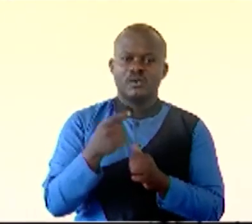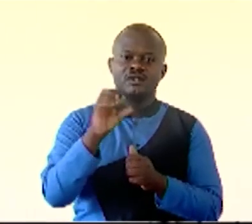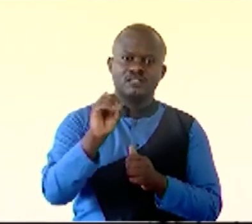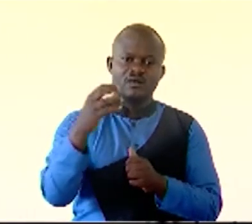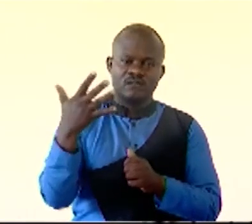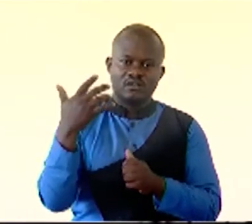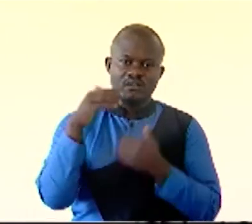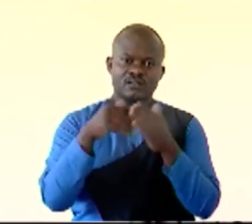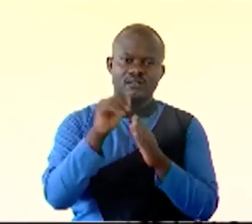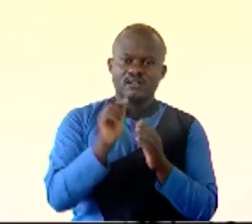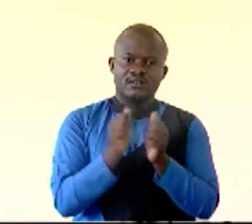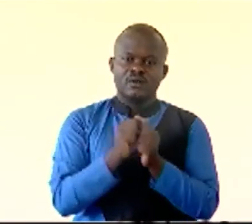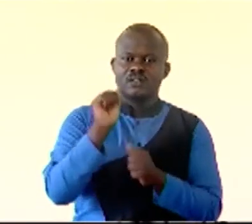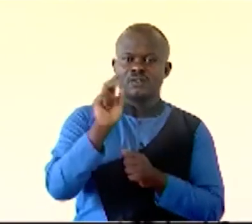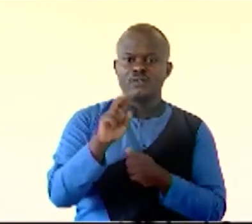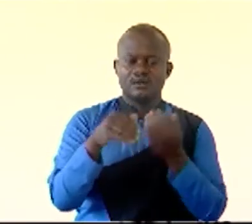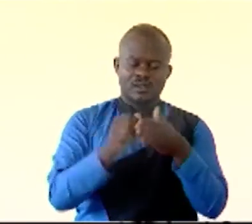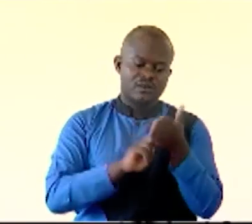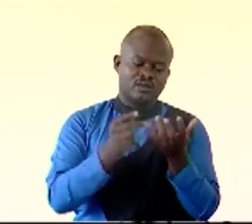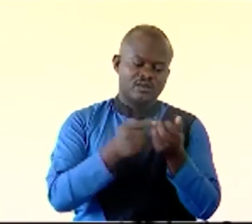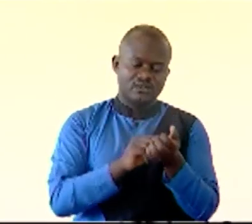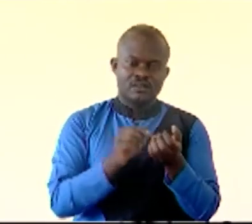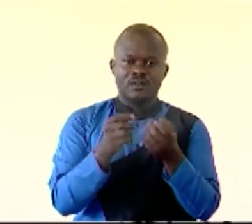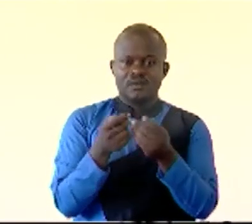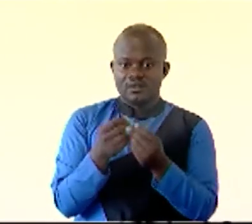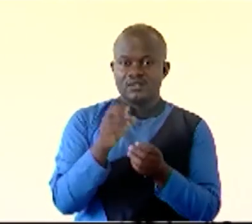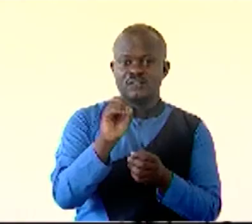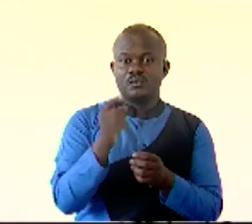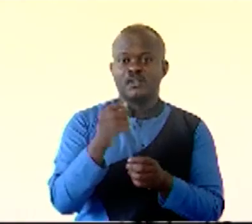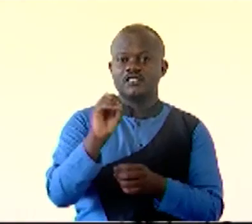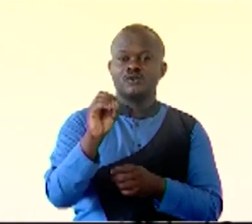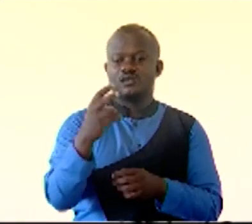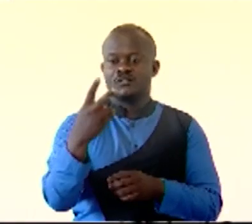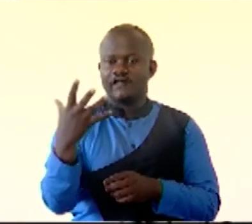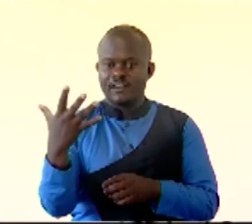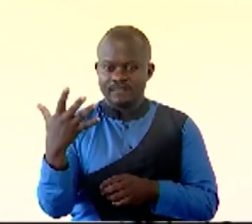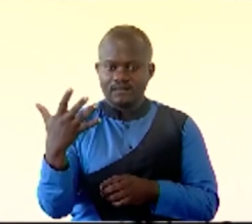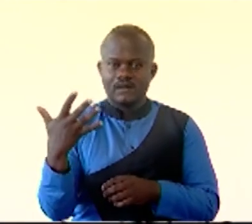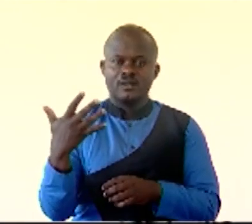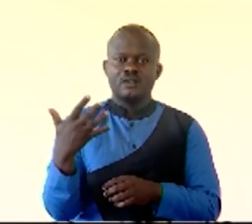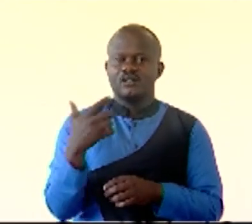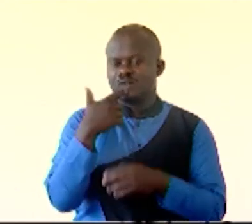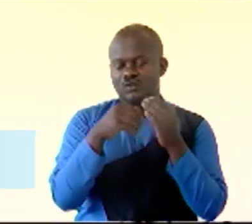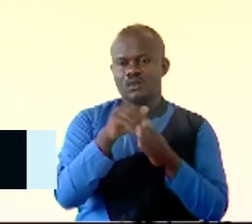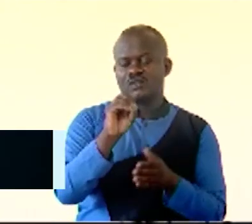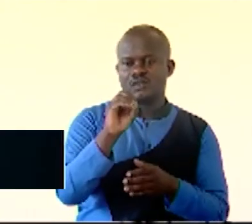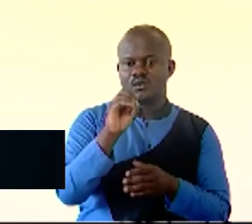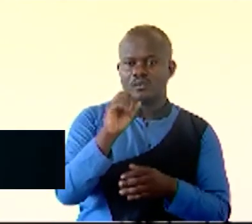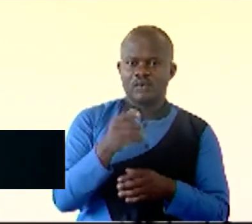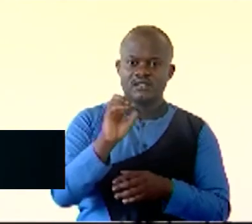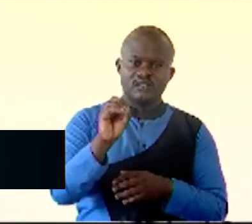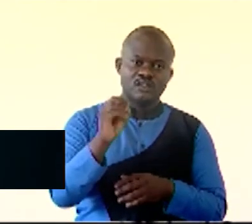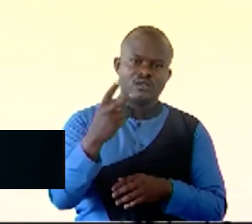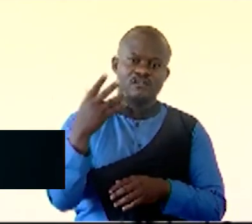0.05, we divide by 2. You can use your calculators. We get 0.025. So